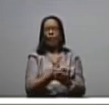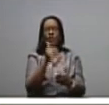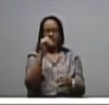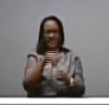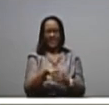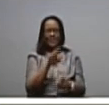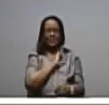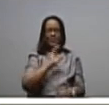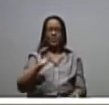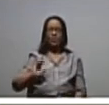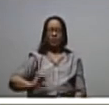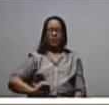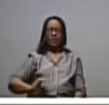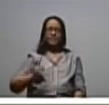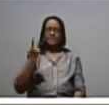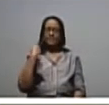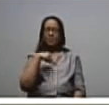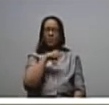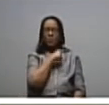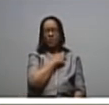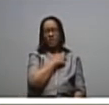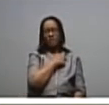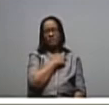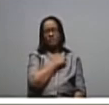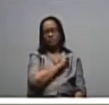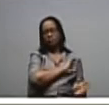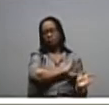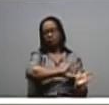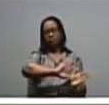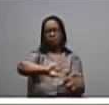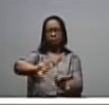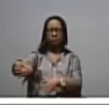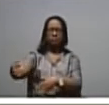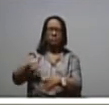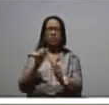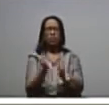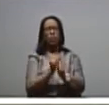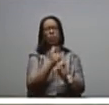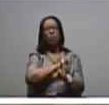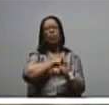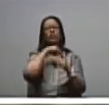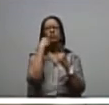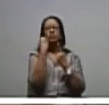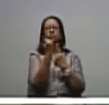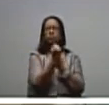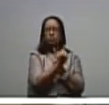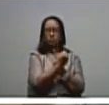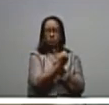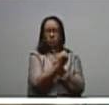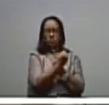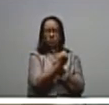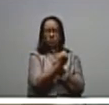have to do away with all these social stigmas.